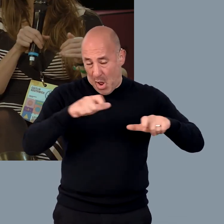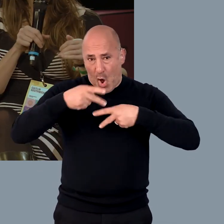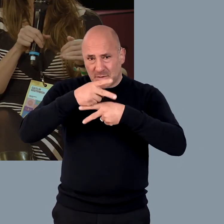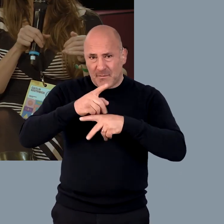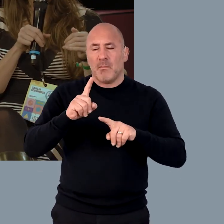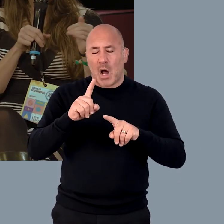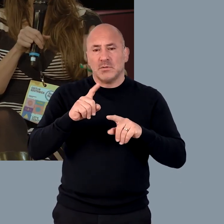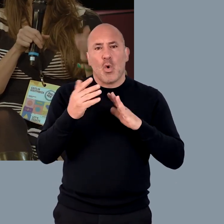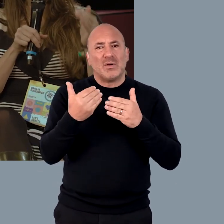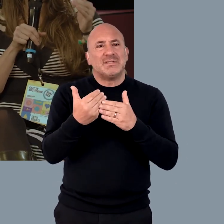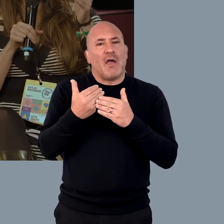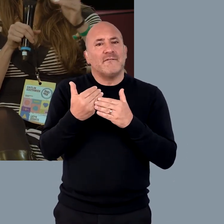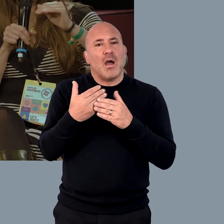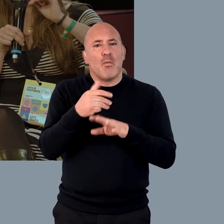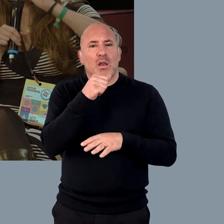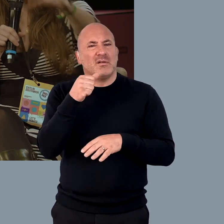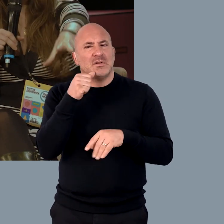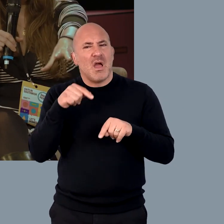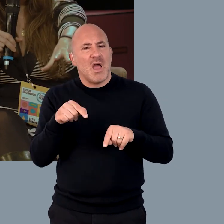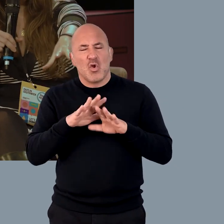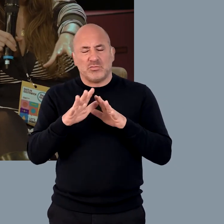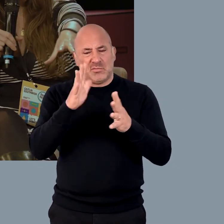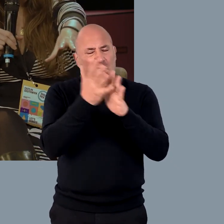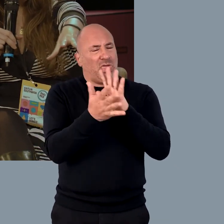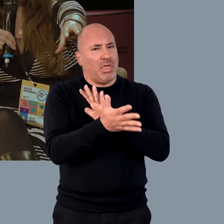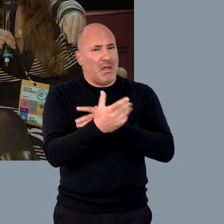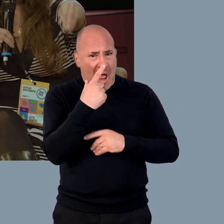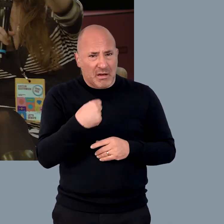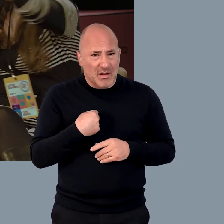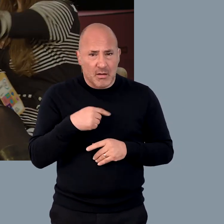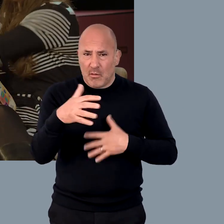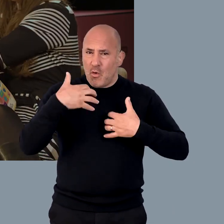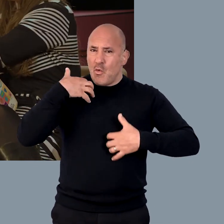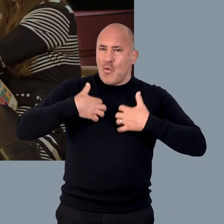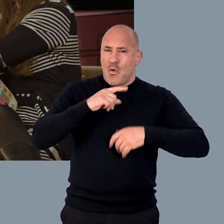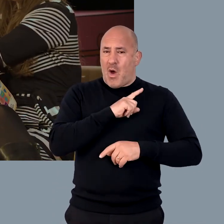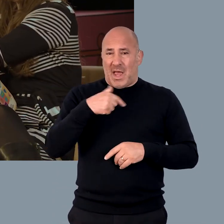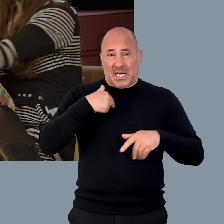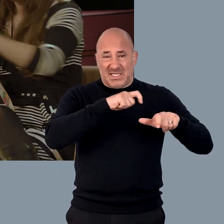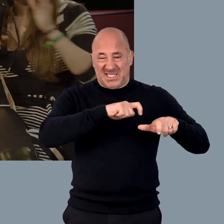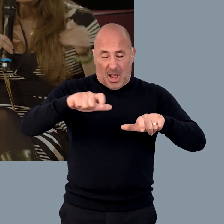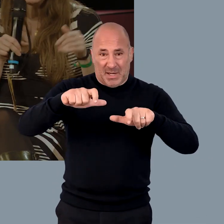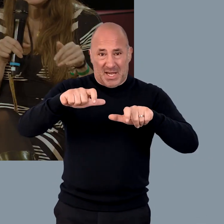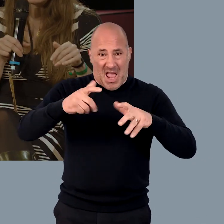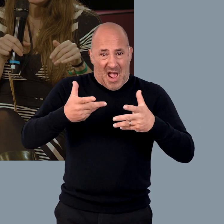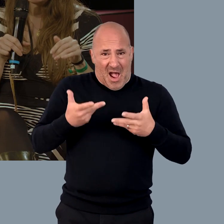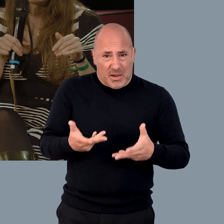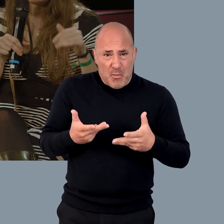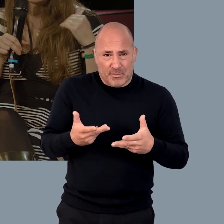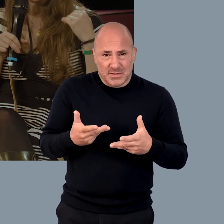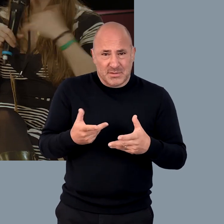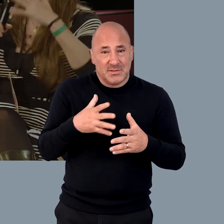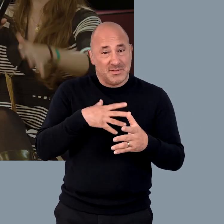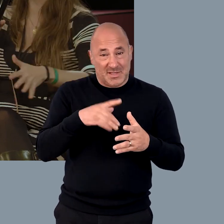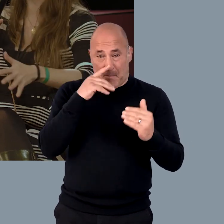And actually, can we do what we want to do, but not in a harmful way? And it was really interesting for